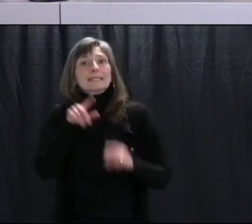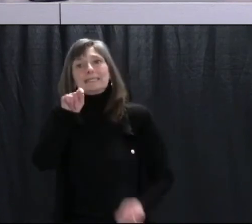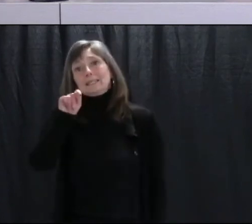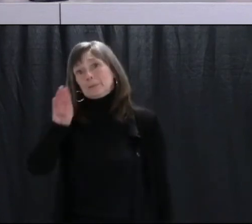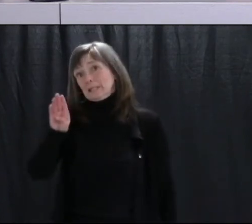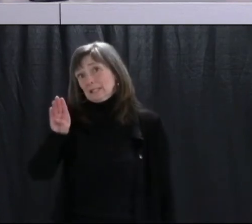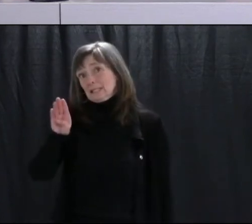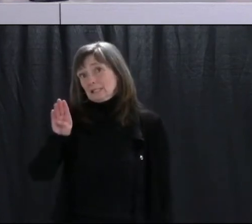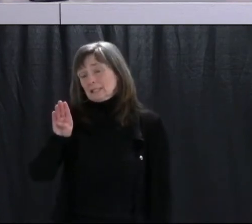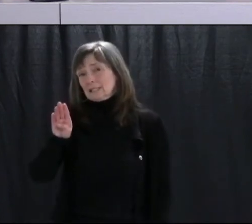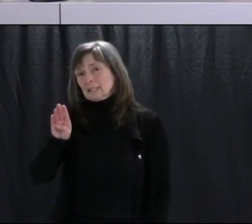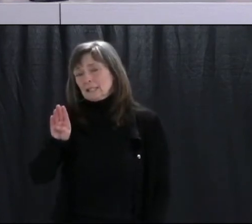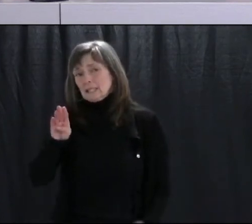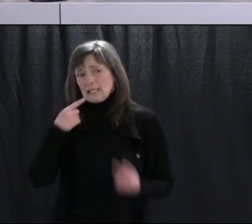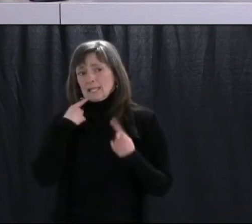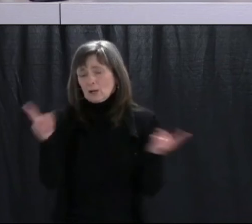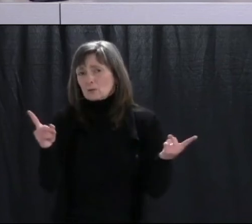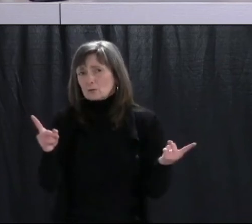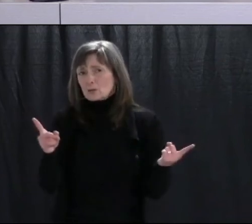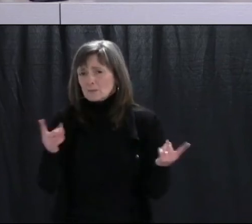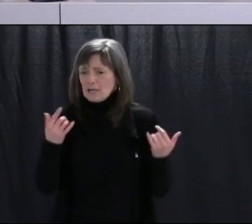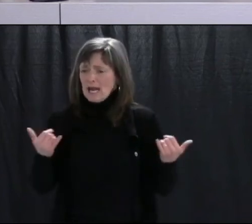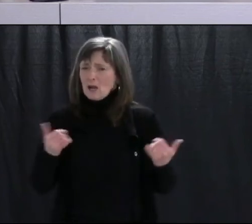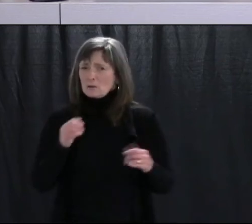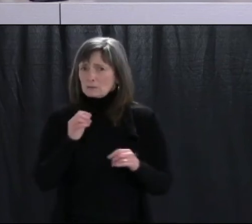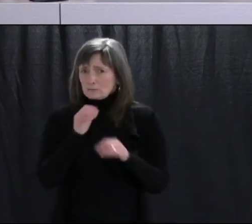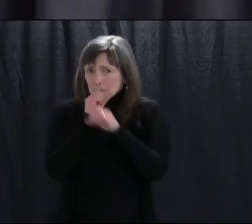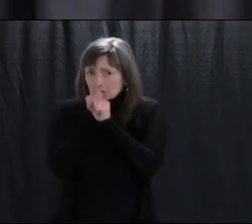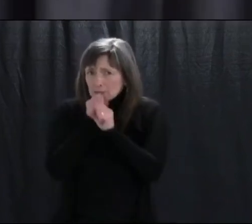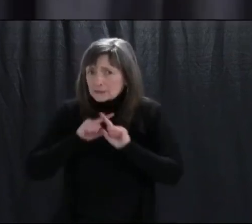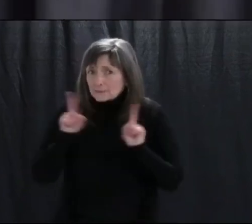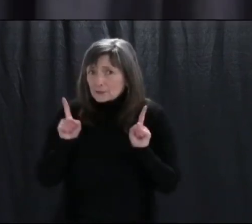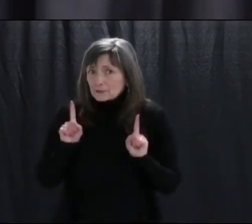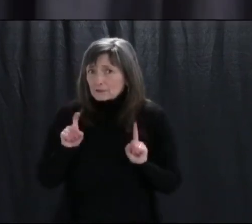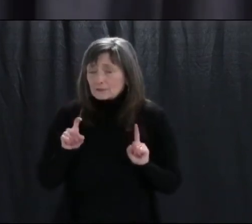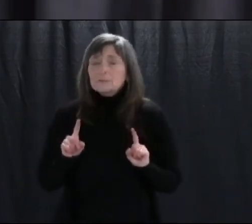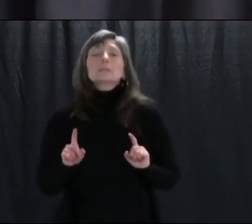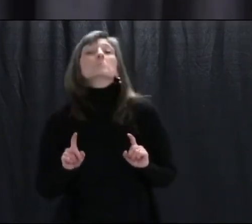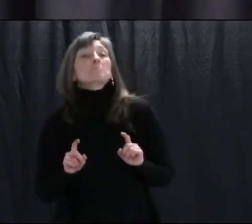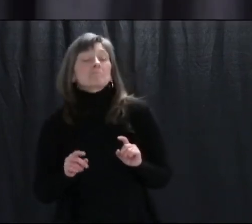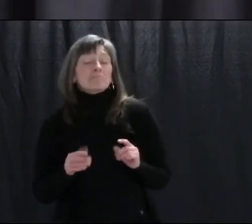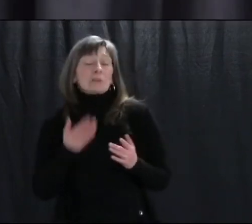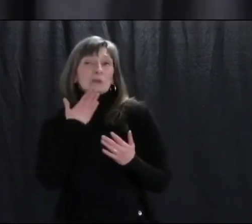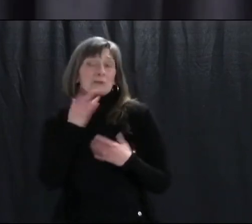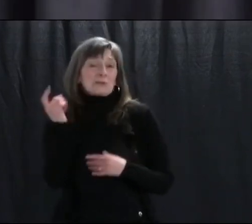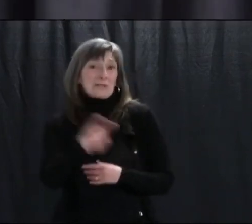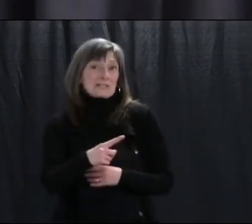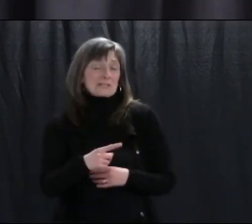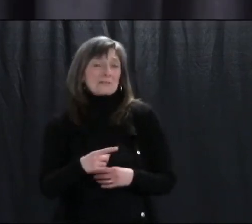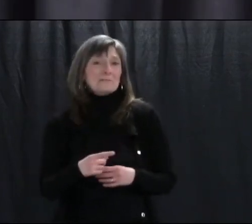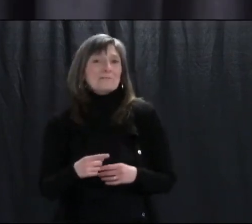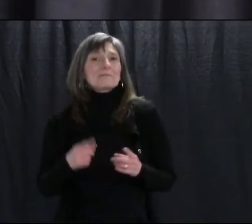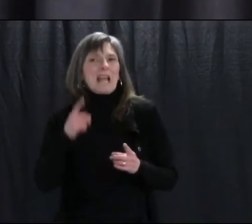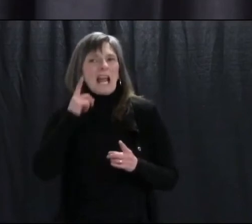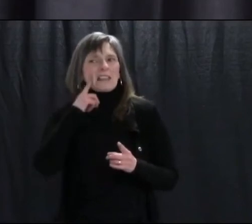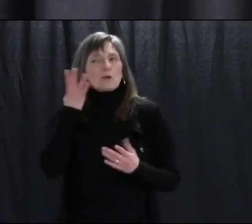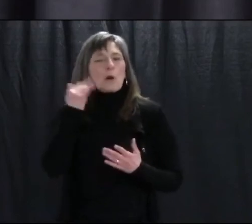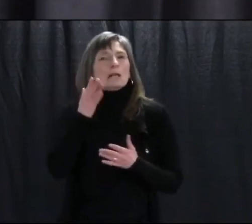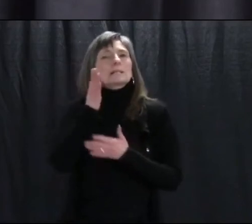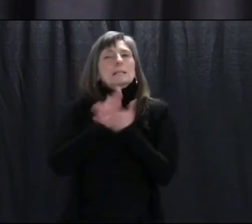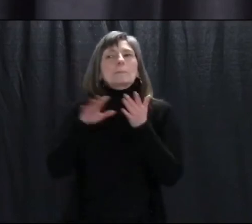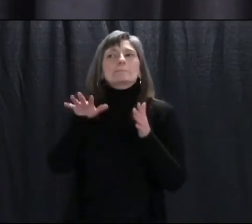in terms of privacy, how is this any different? Actually, if you go back, it's a good point, and I think it's one that's led to some